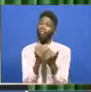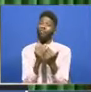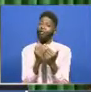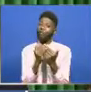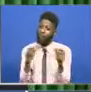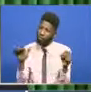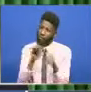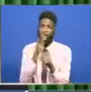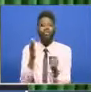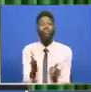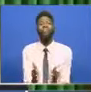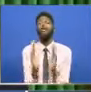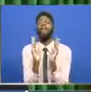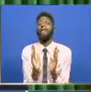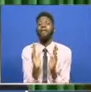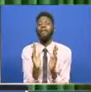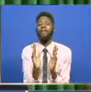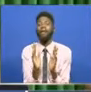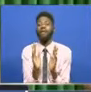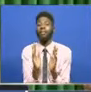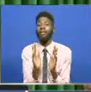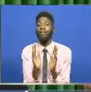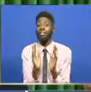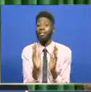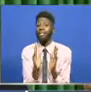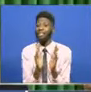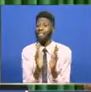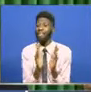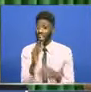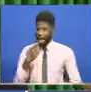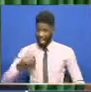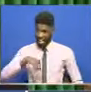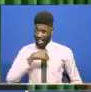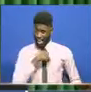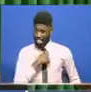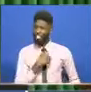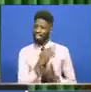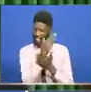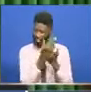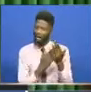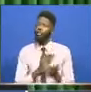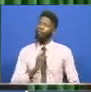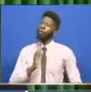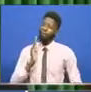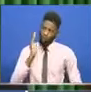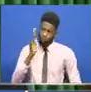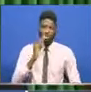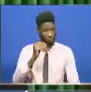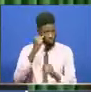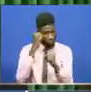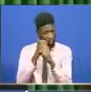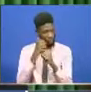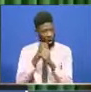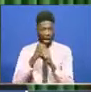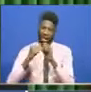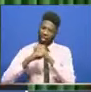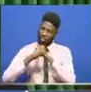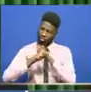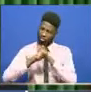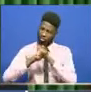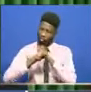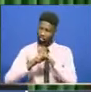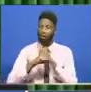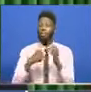requires, some of us will go to very extreme lengths